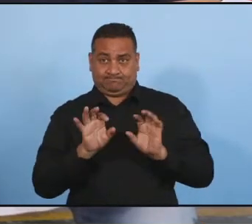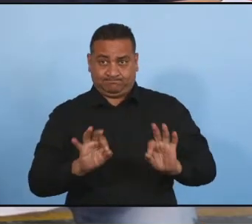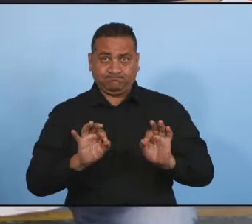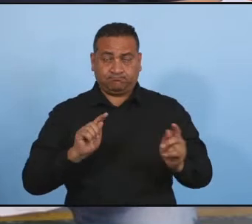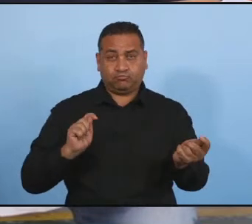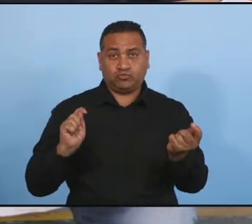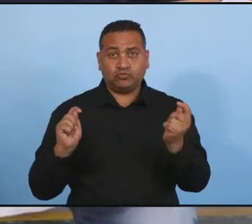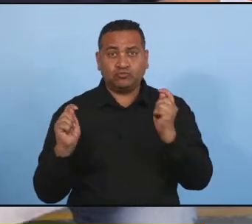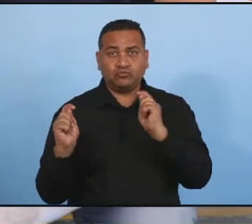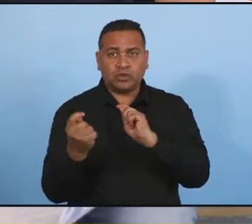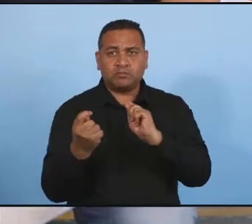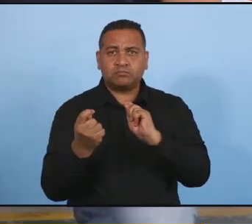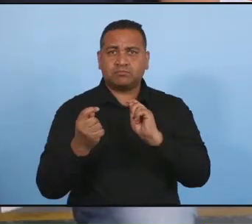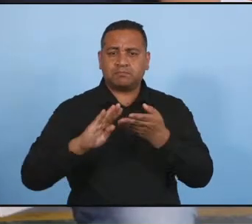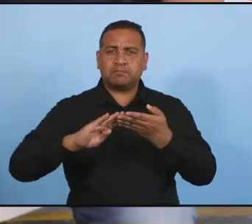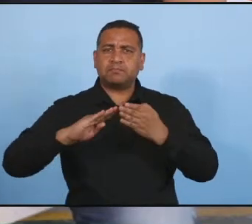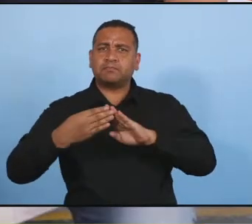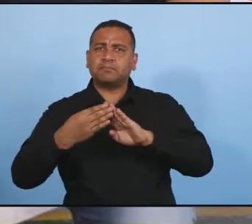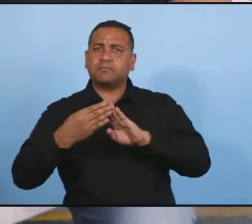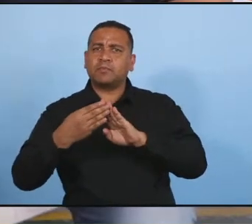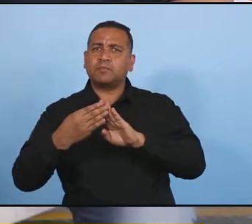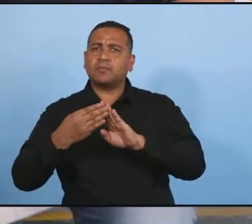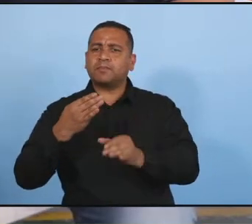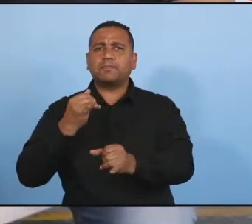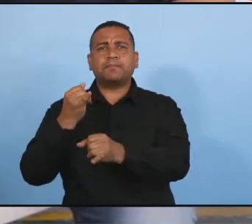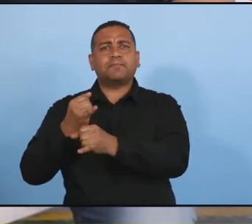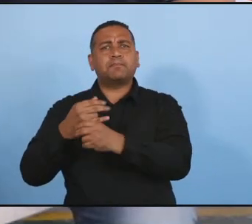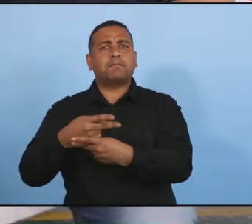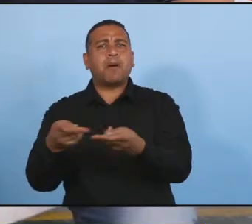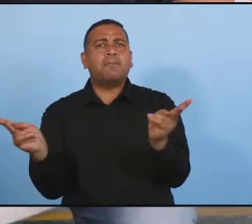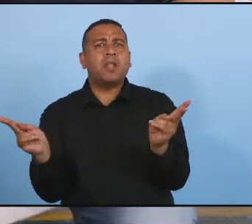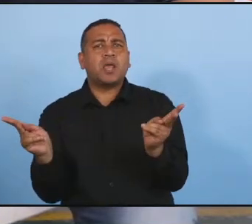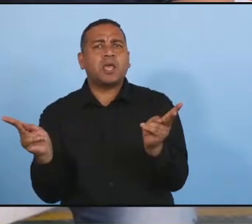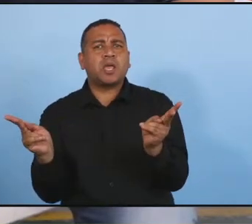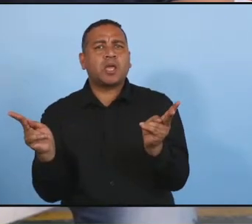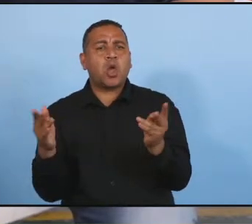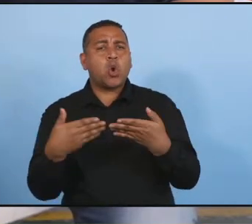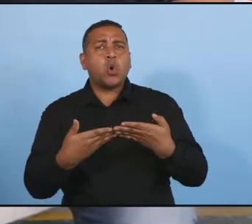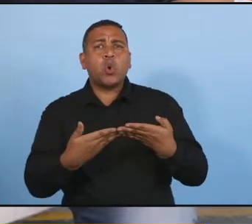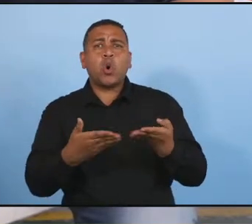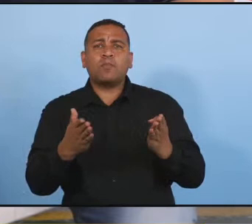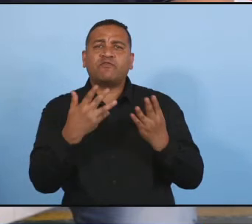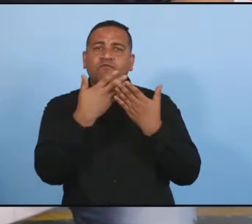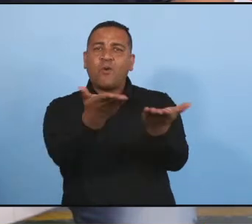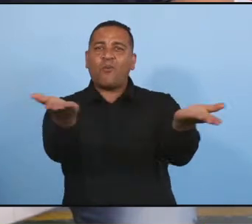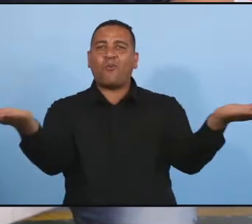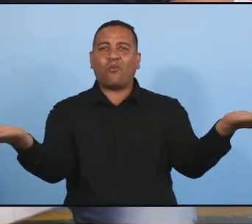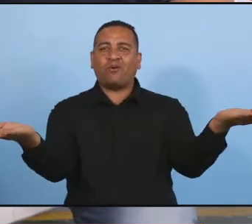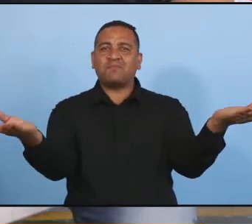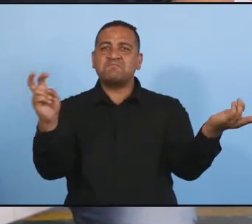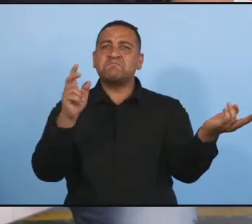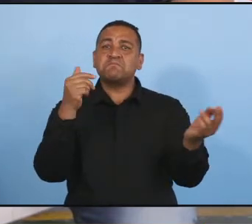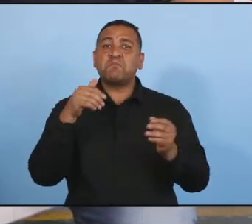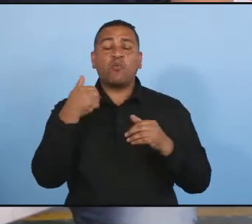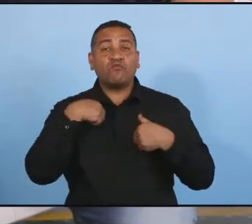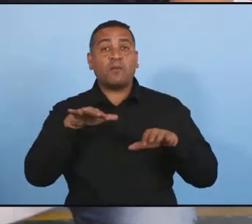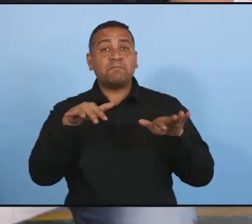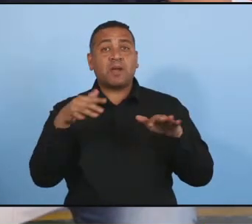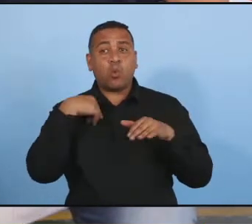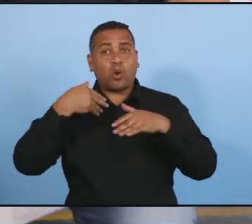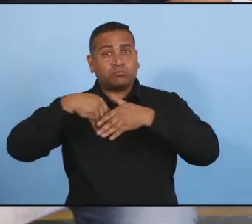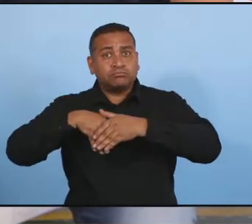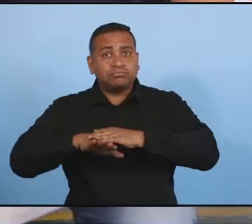a public institution, and this is when the doors opened to all students and the public in general.